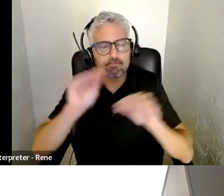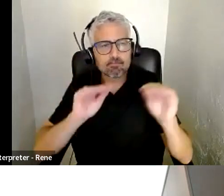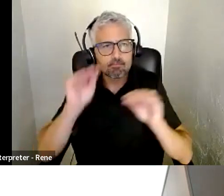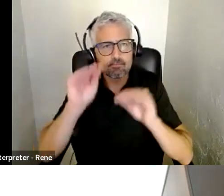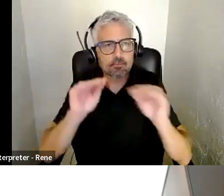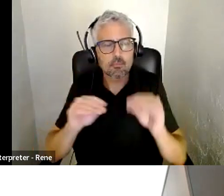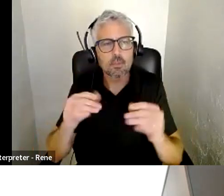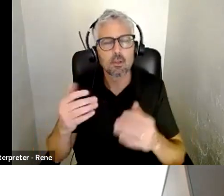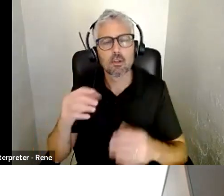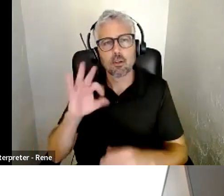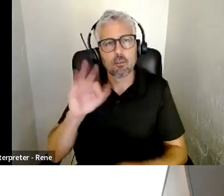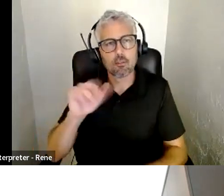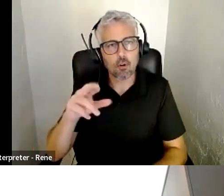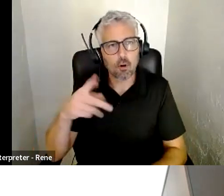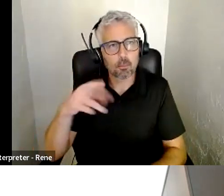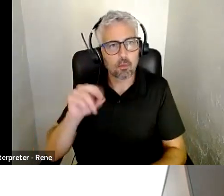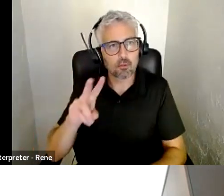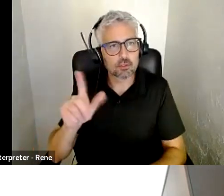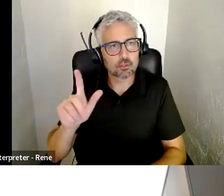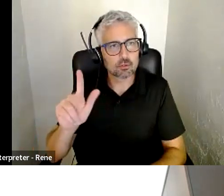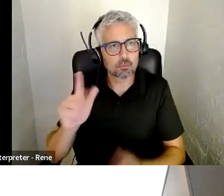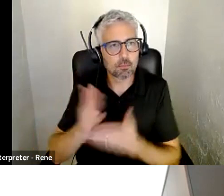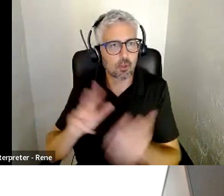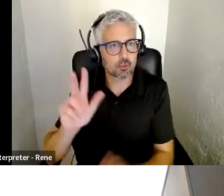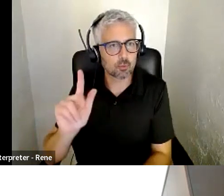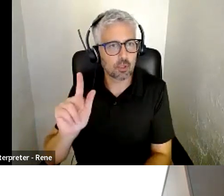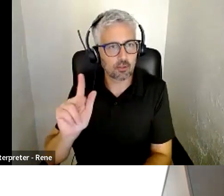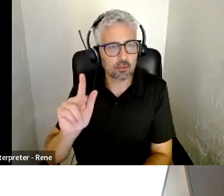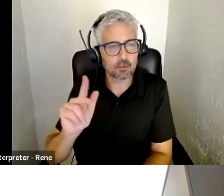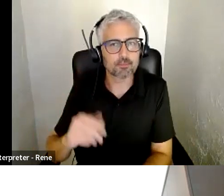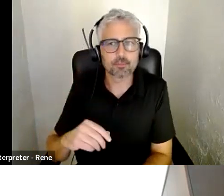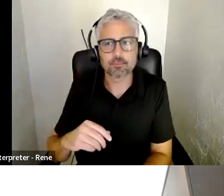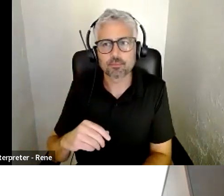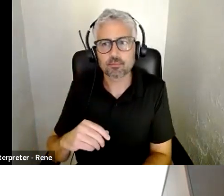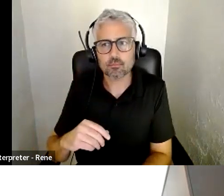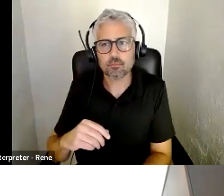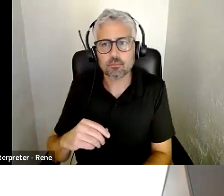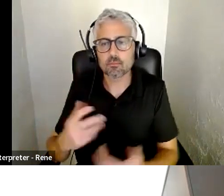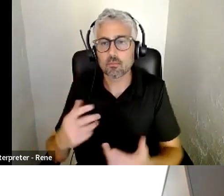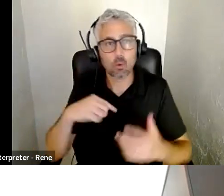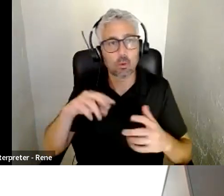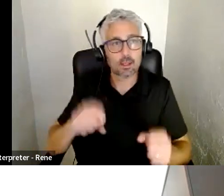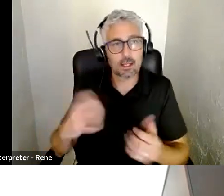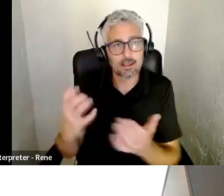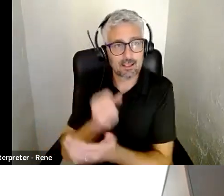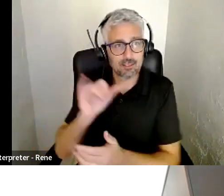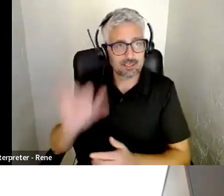FAR Part 23, and to the extent it takes a route that we could leverage.